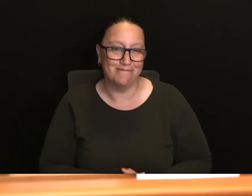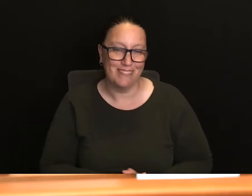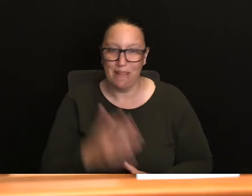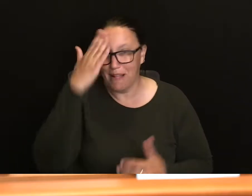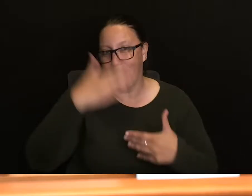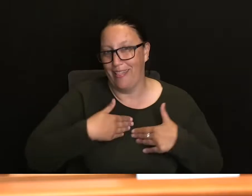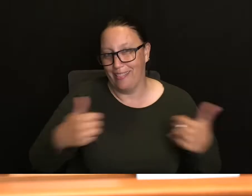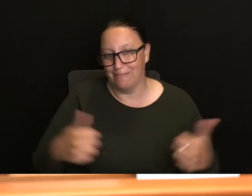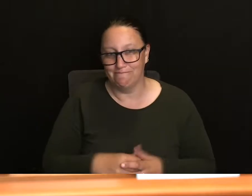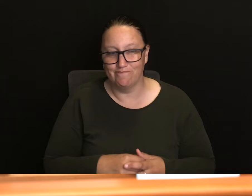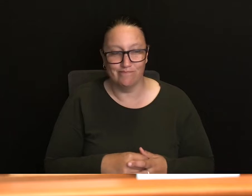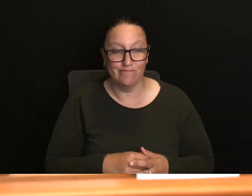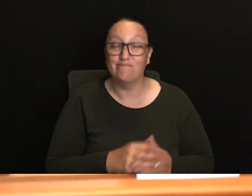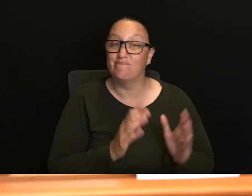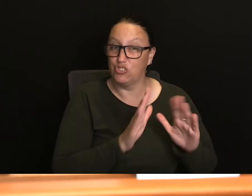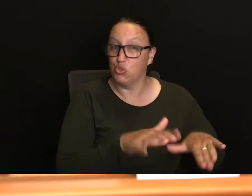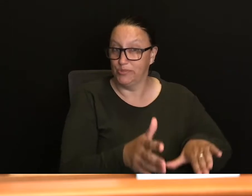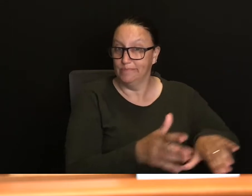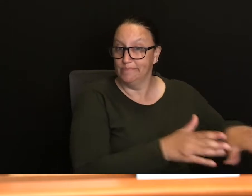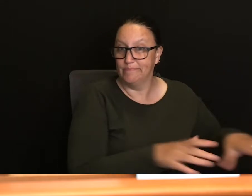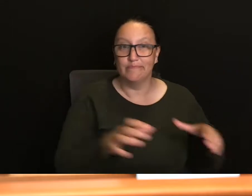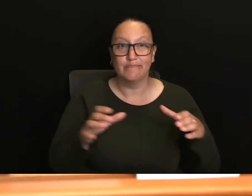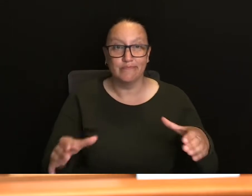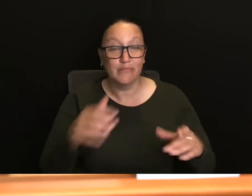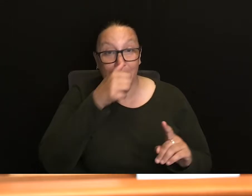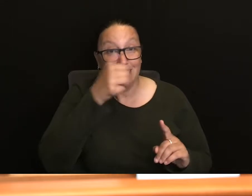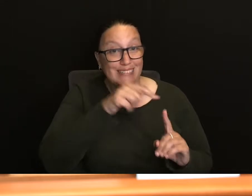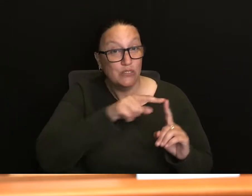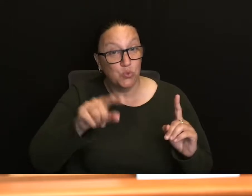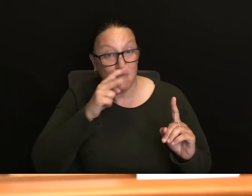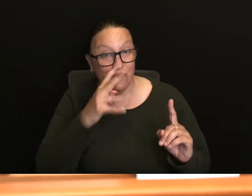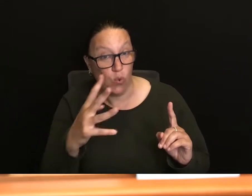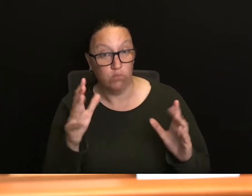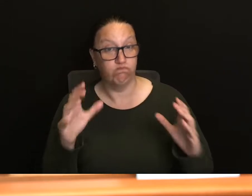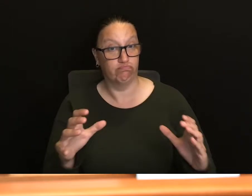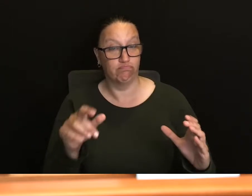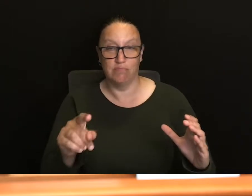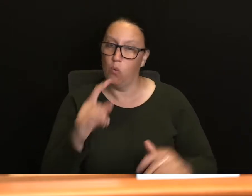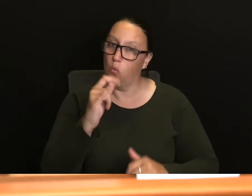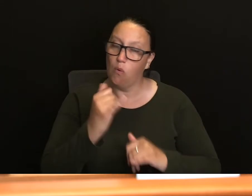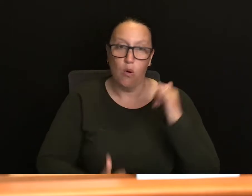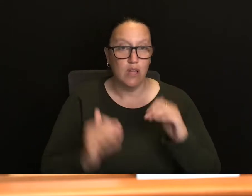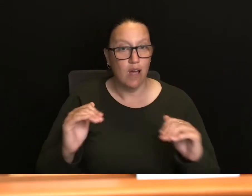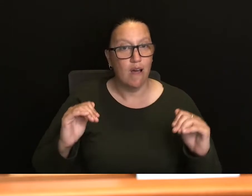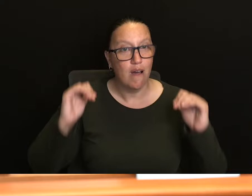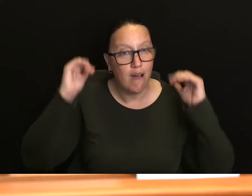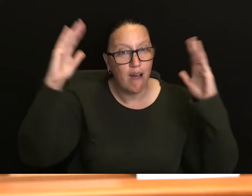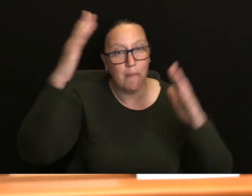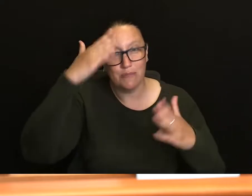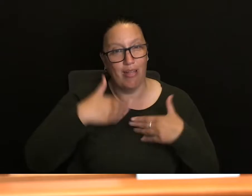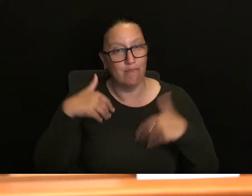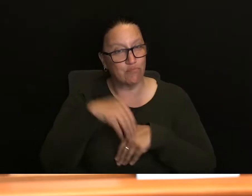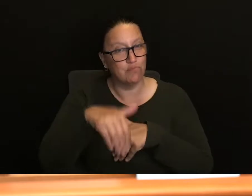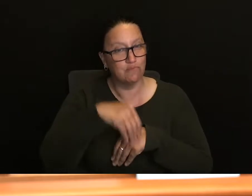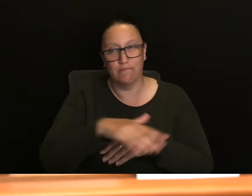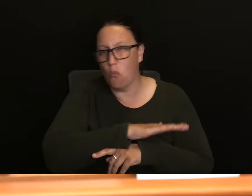young people. We know young people aged 16 to 24 have probably the highest prevalence of mental health disorders across all age groups.